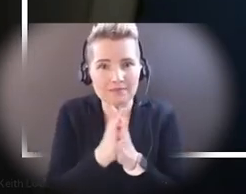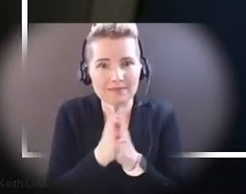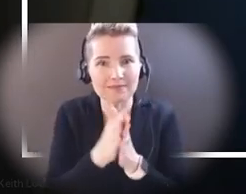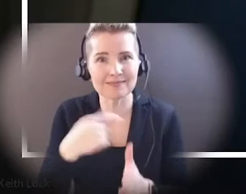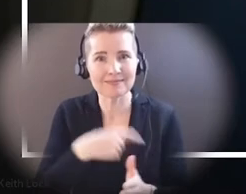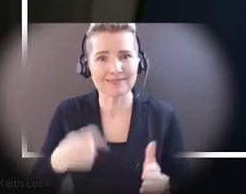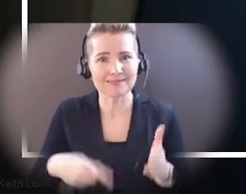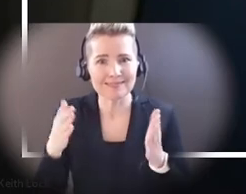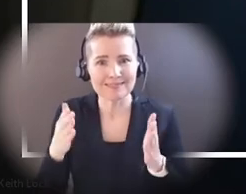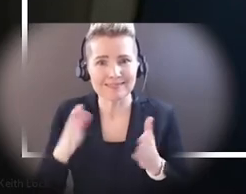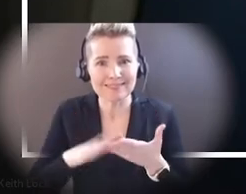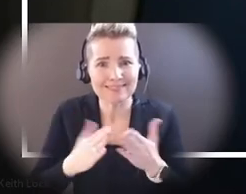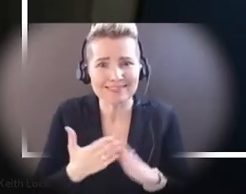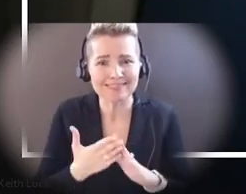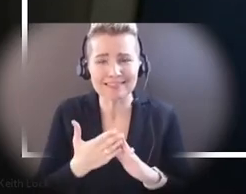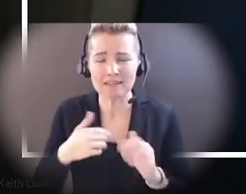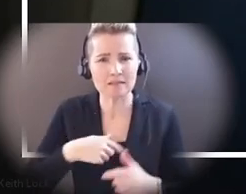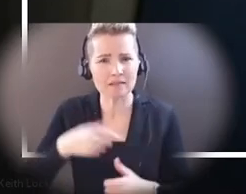I was a teenager,